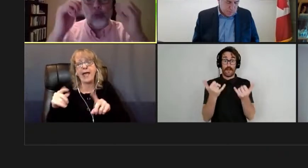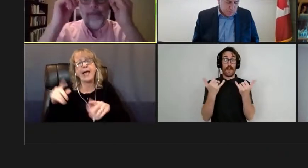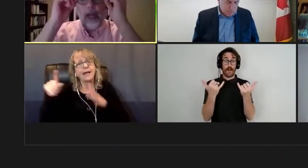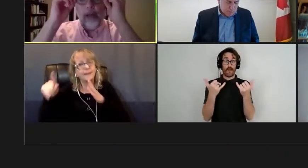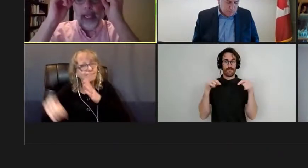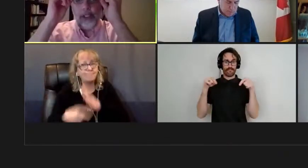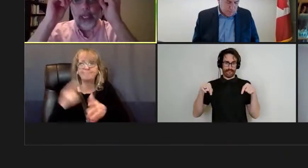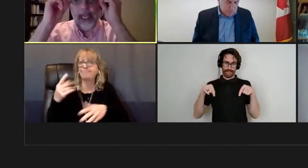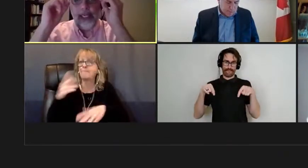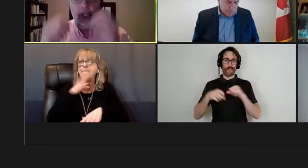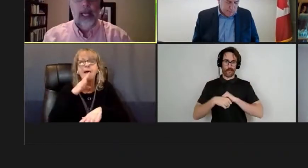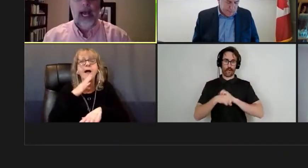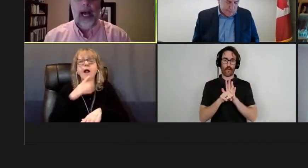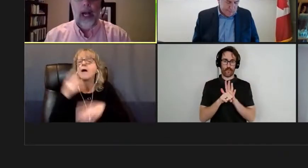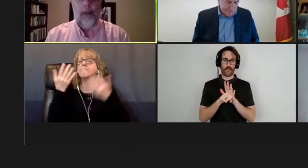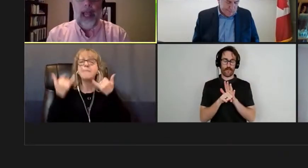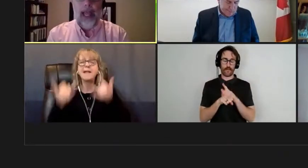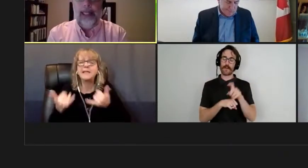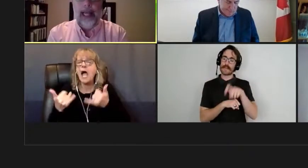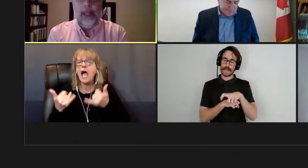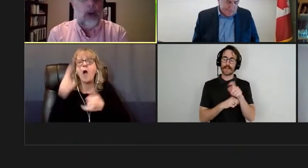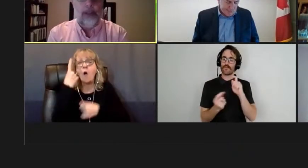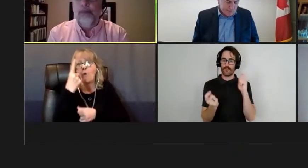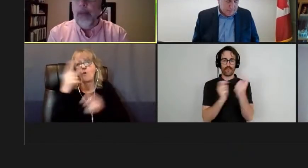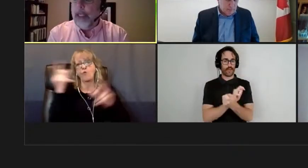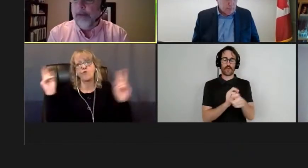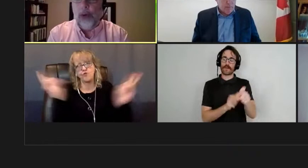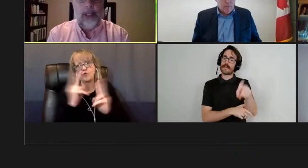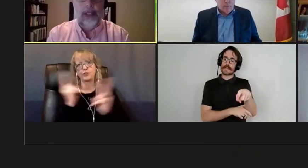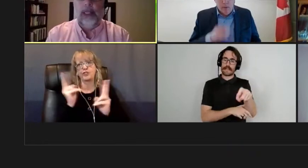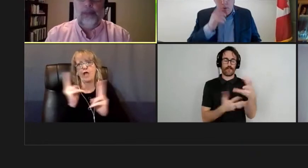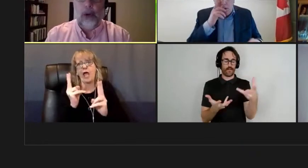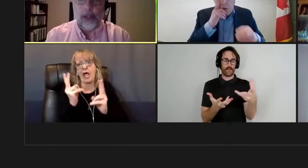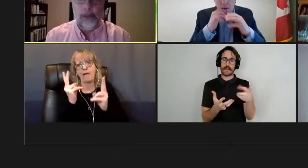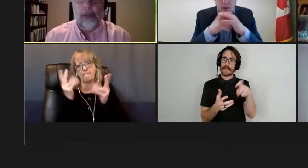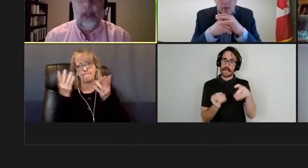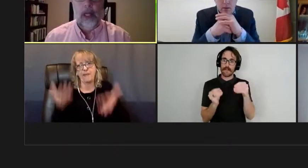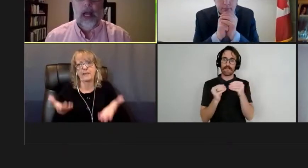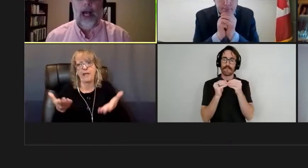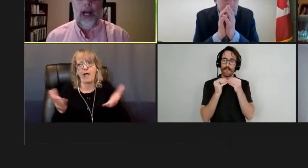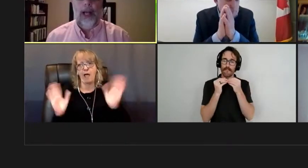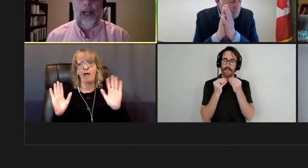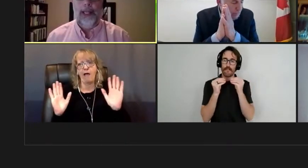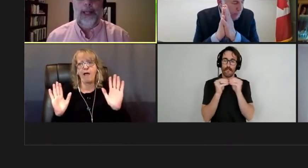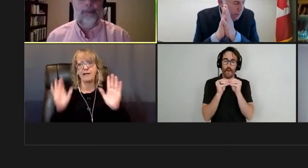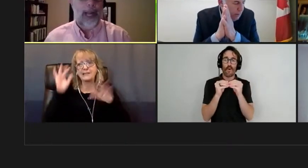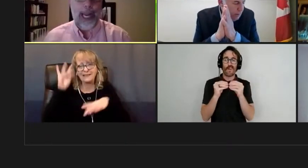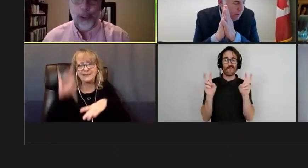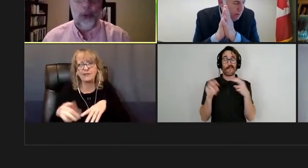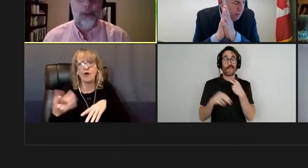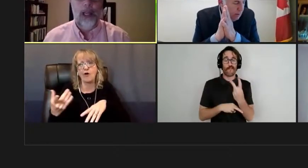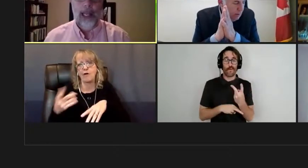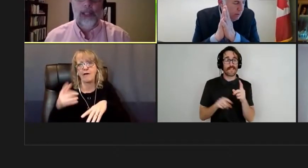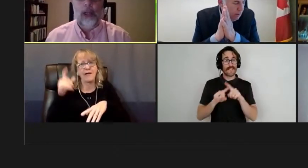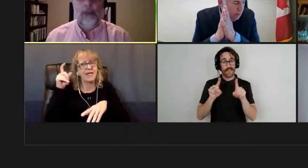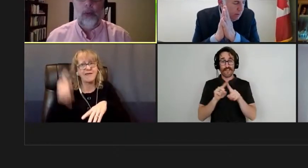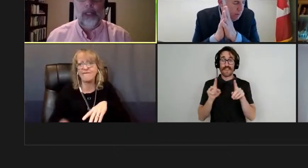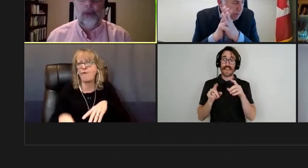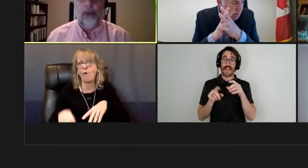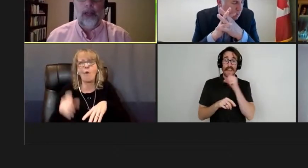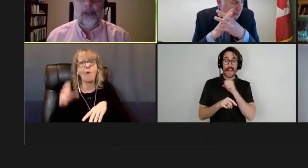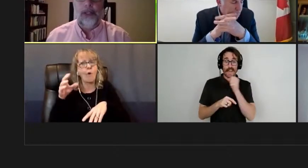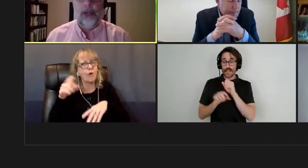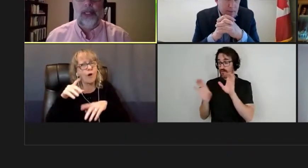because we've got to make a change. And that's why as many voices as possible in different age groups is going to be